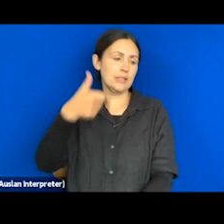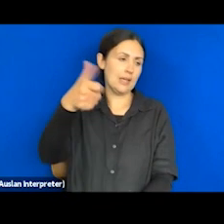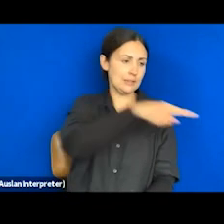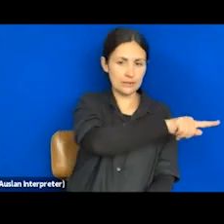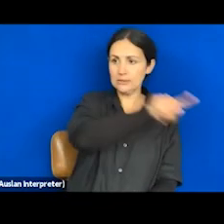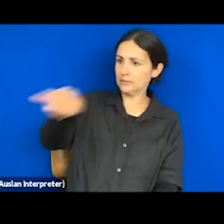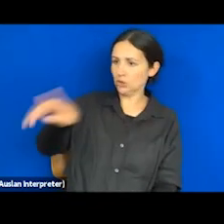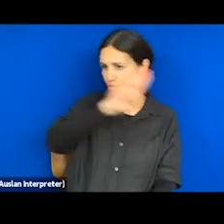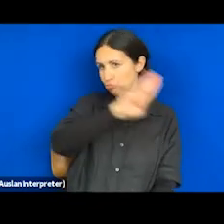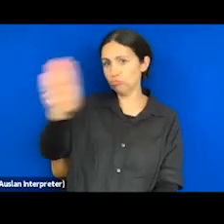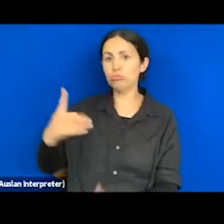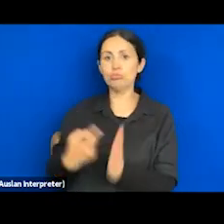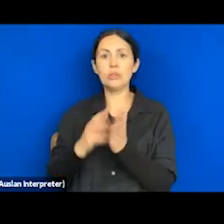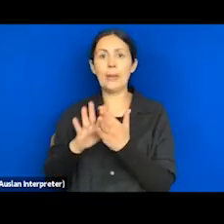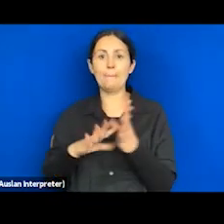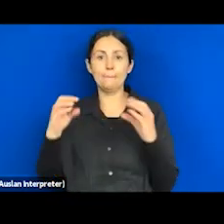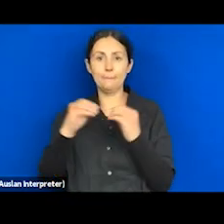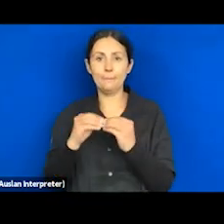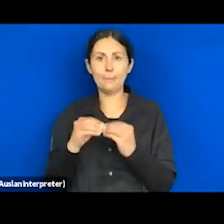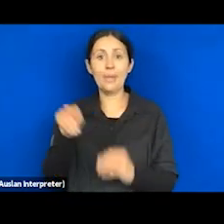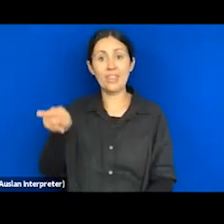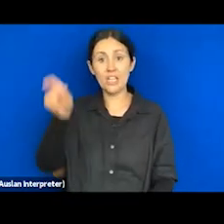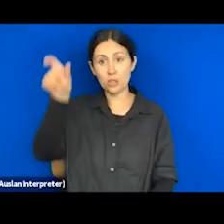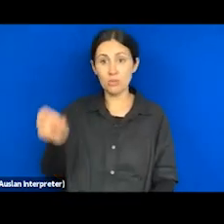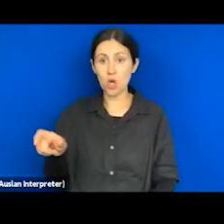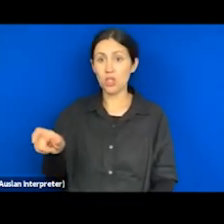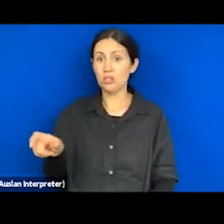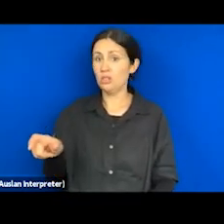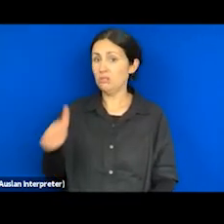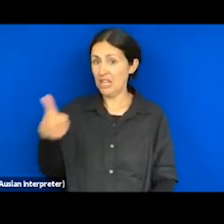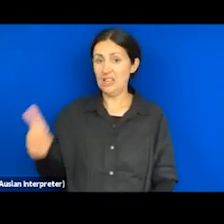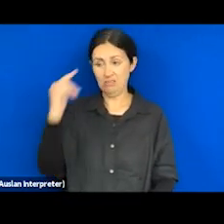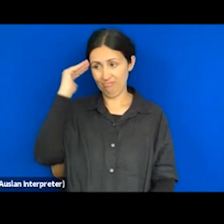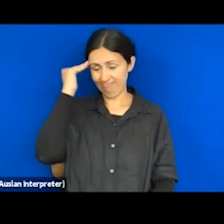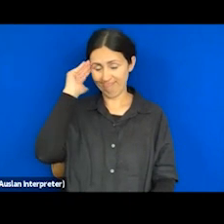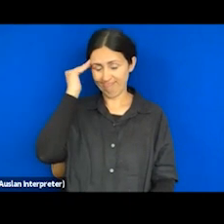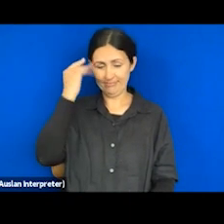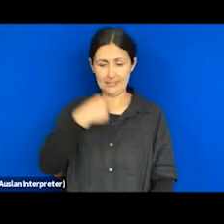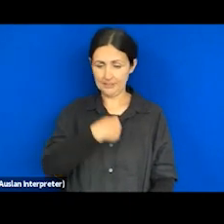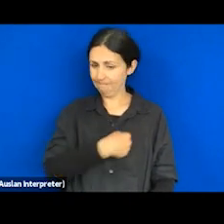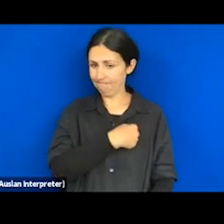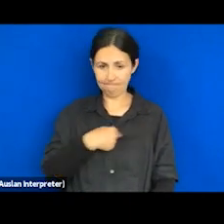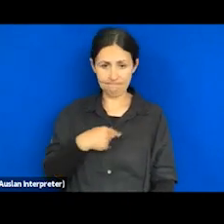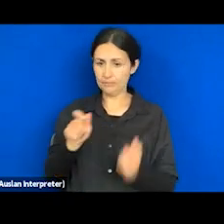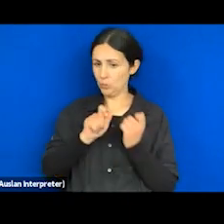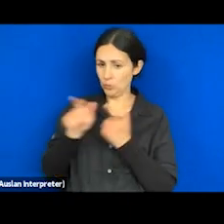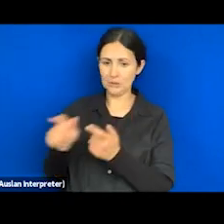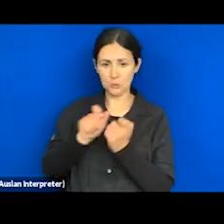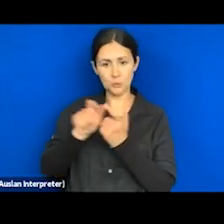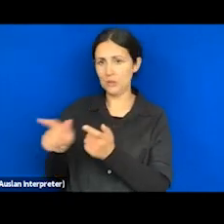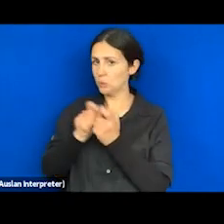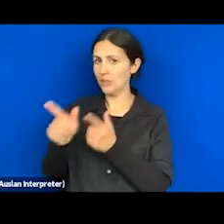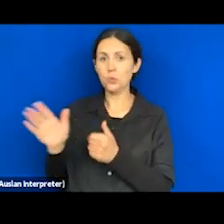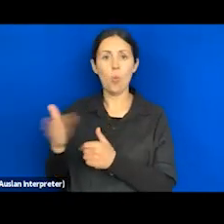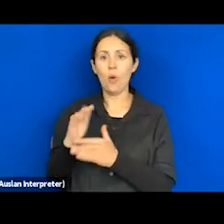his rehab. Our participant then attended all follow-up visits from his rehab bed via telephone.